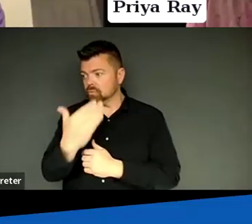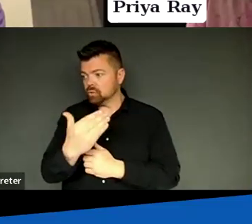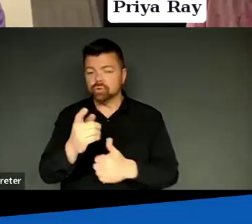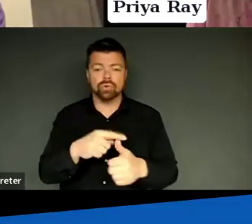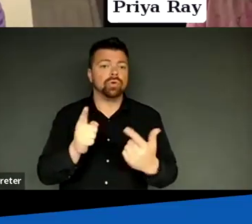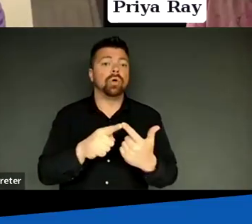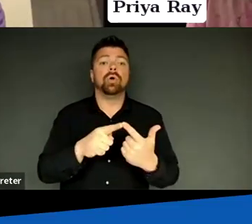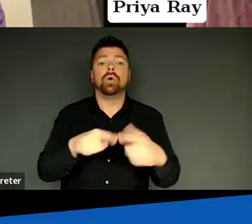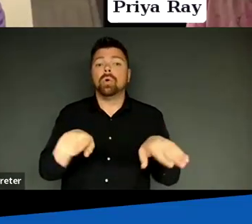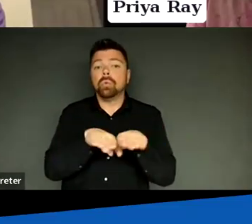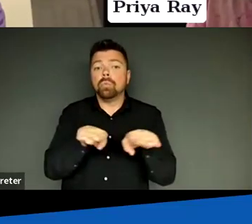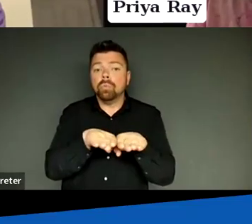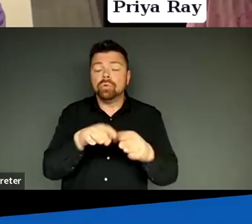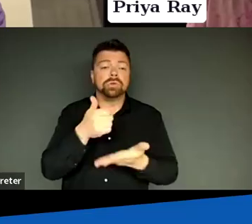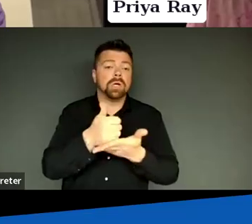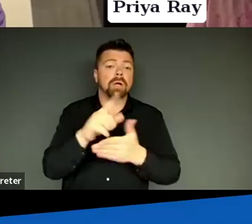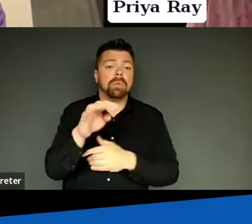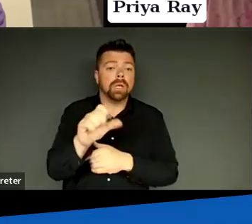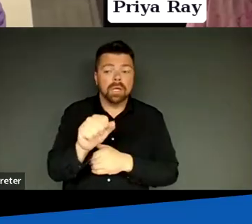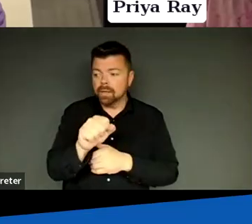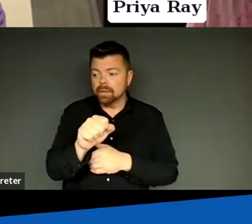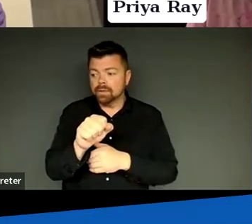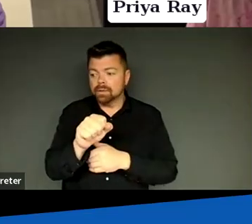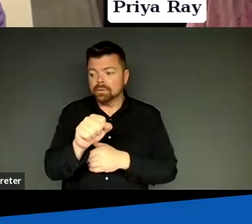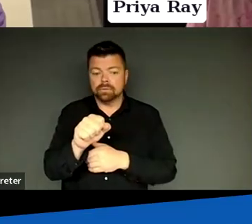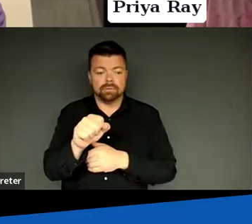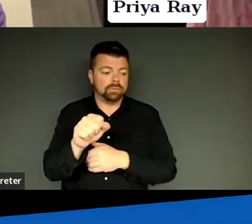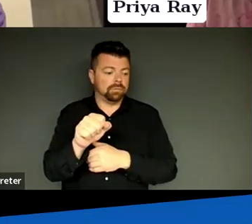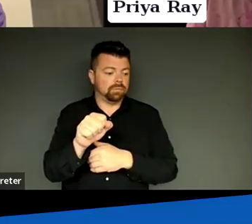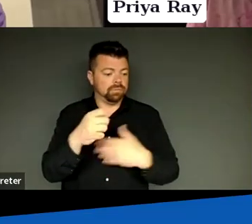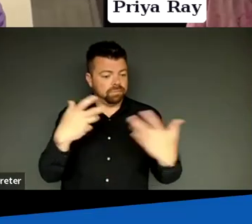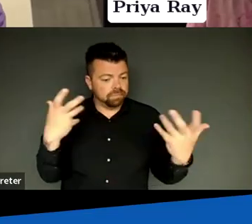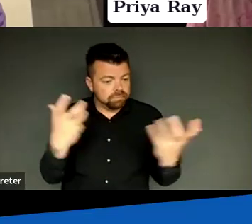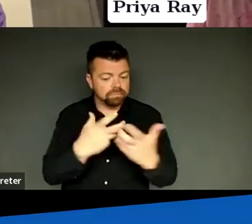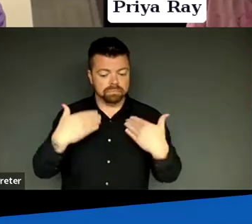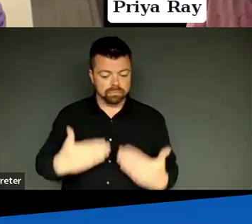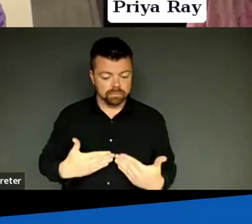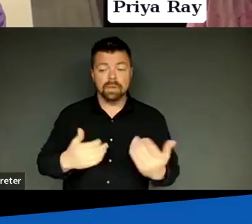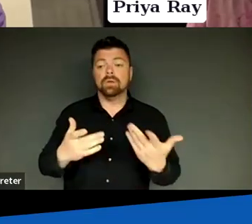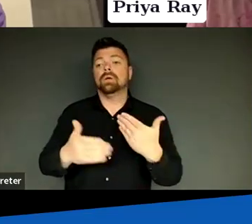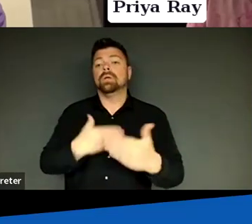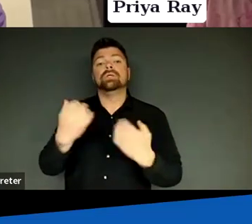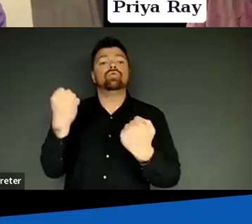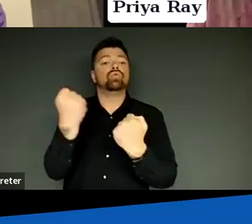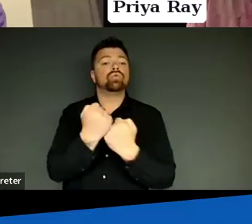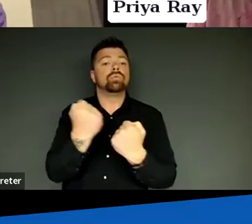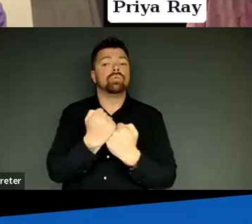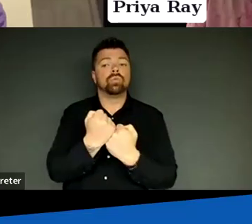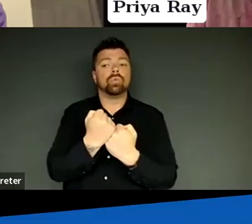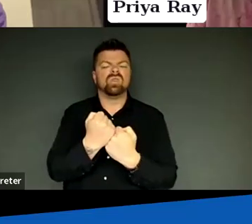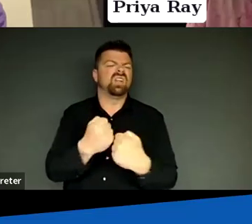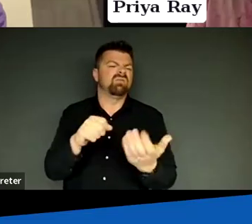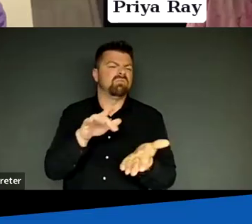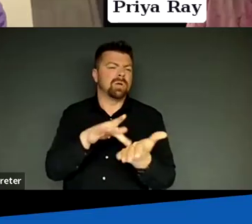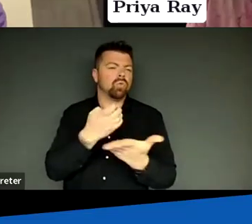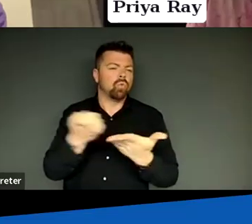to help your legs stay in alignment with your body. And you can get bolsters that has to be medical grade equipment.